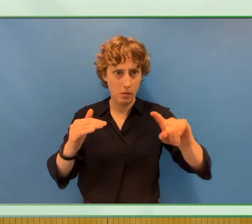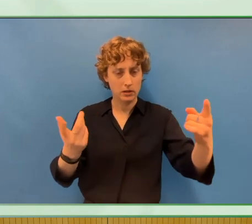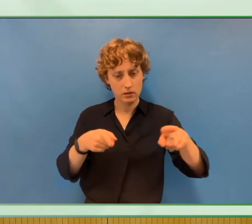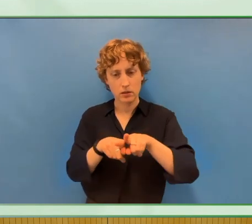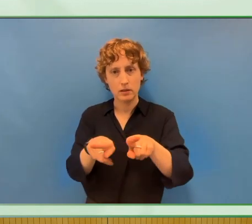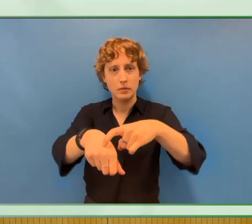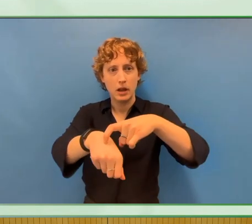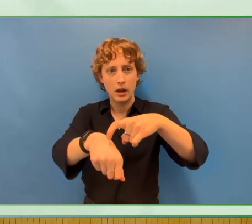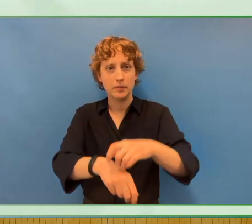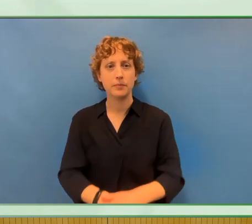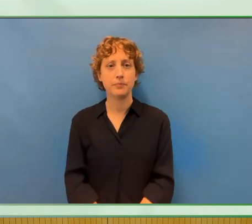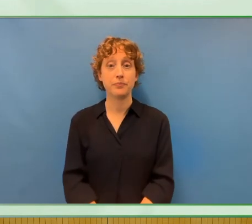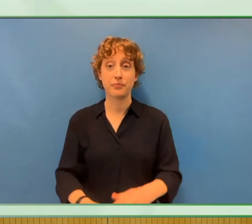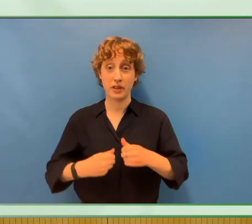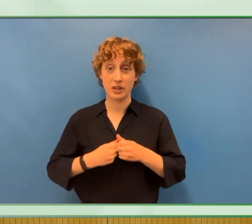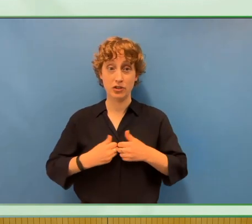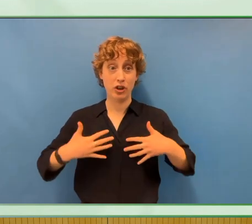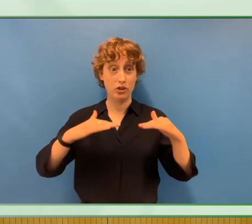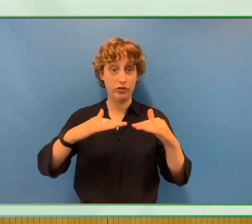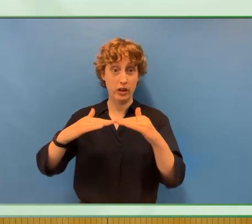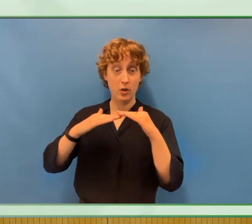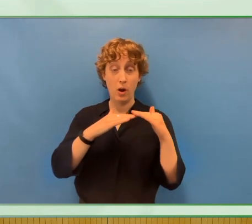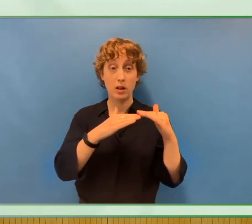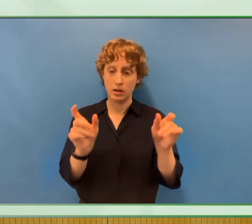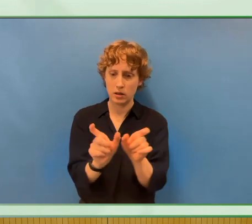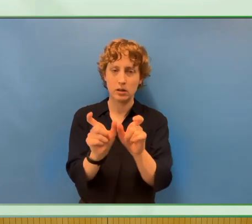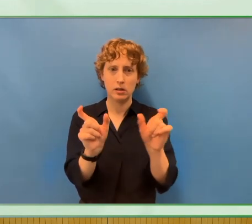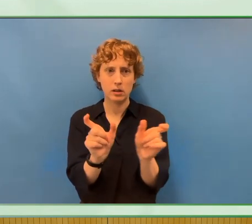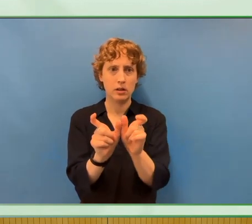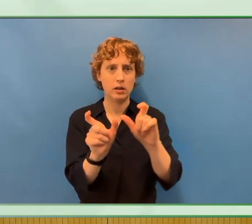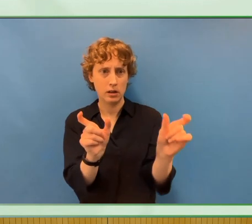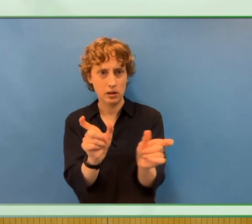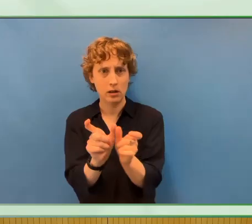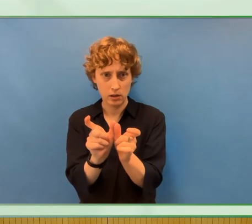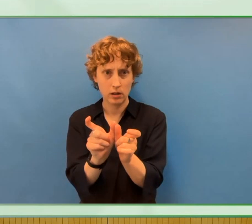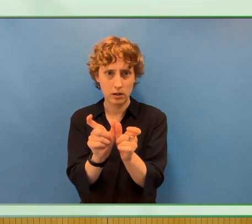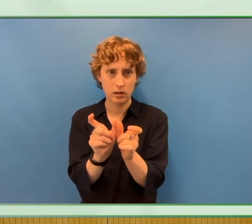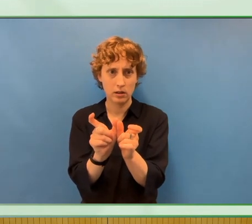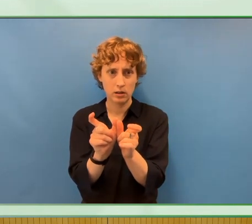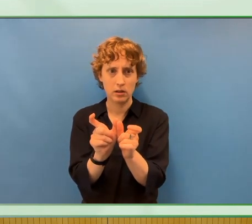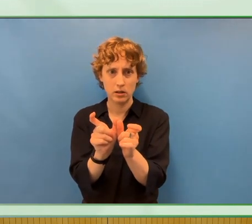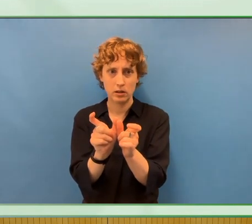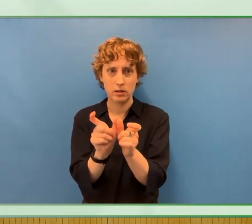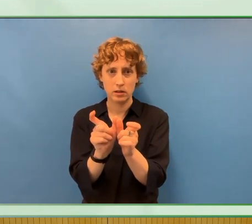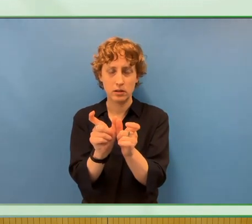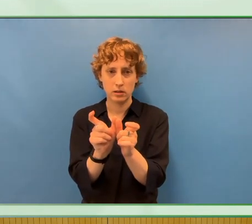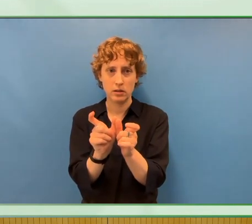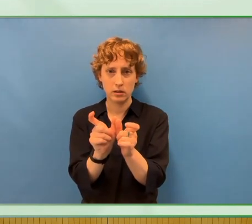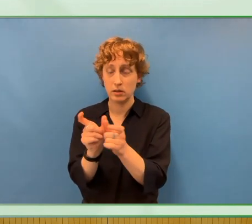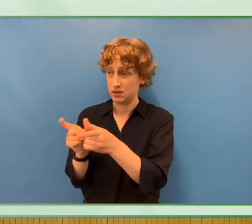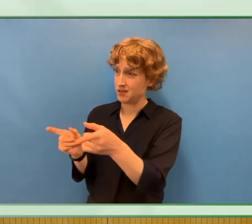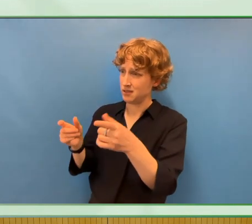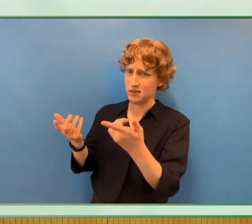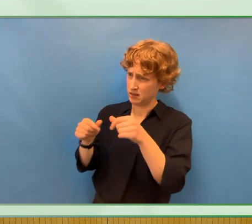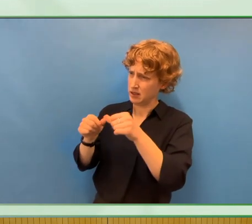Kate Nash was saying... But are they done? No, but the point is they can still talk about it, but we don't even talk about it, right? And so Kate